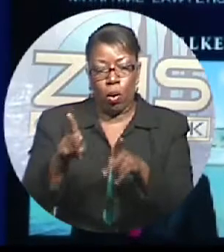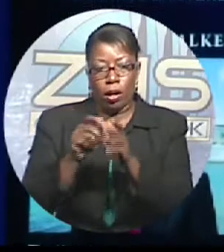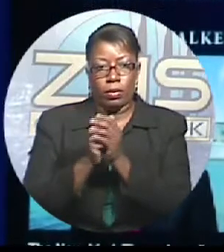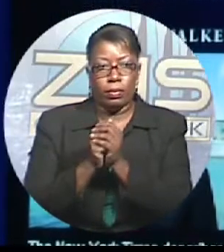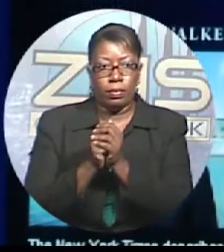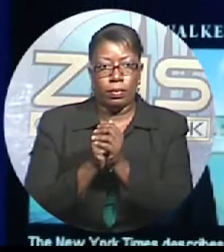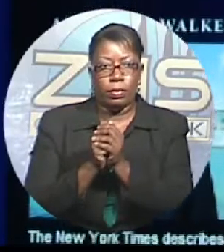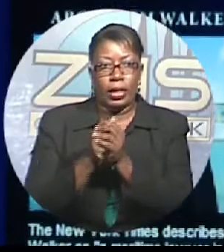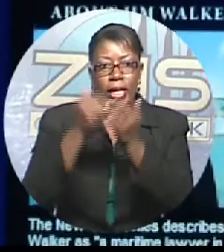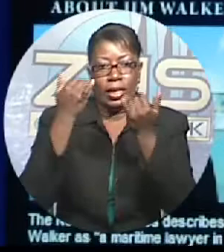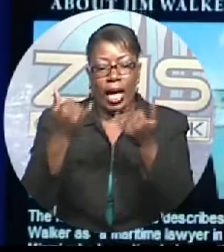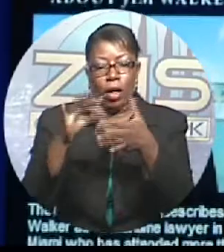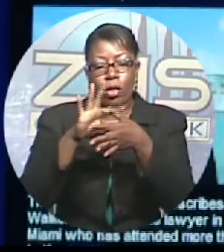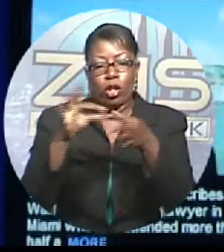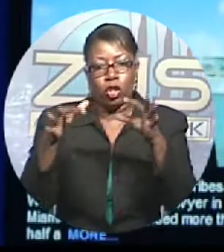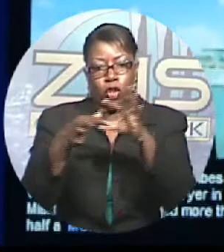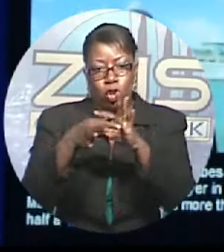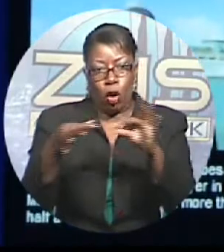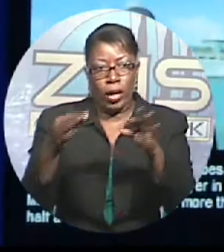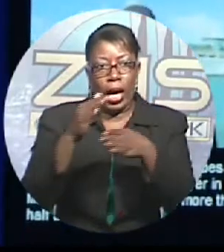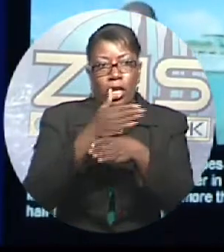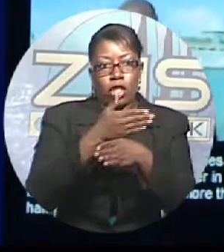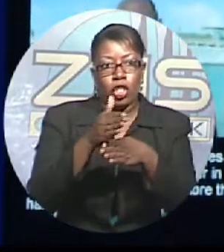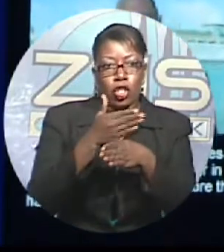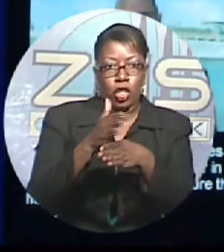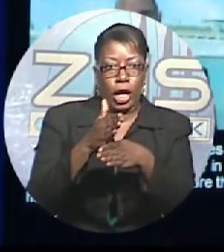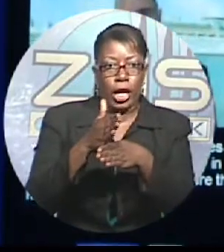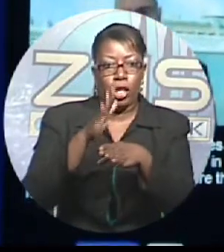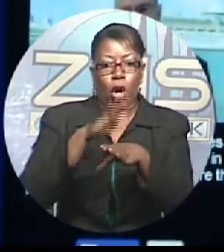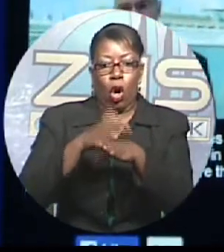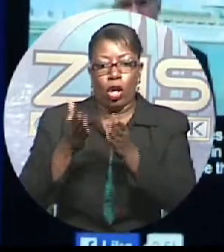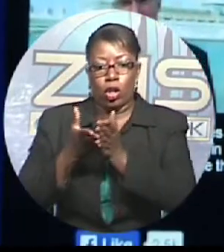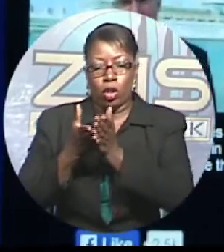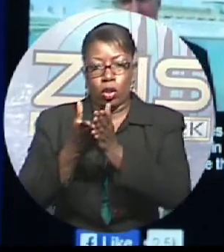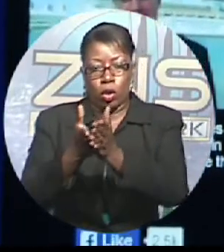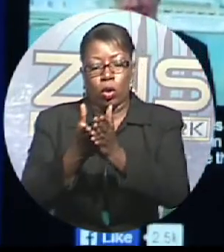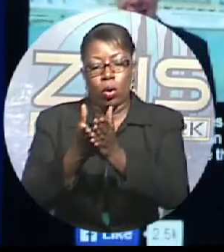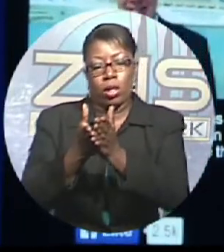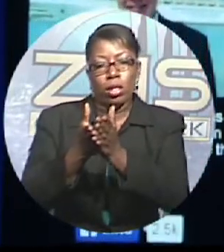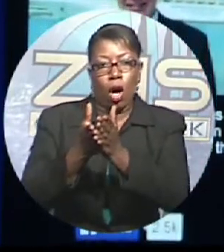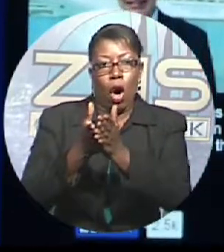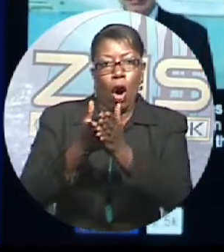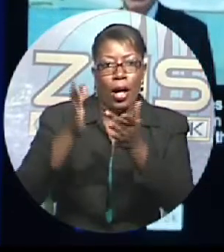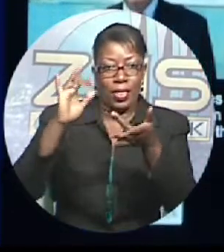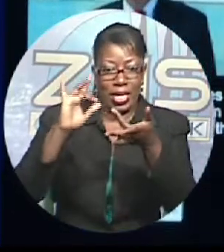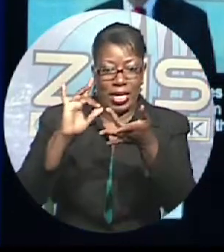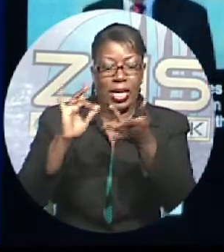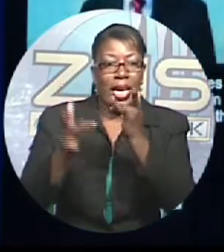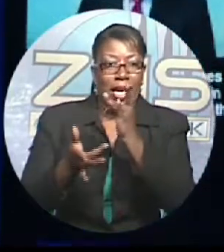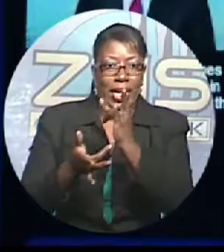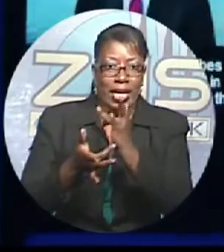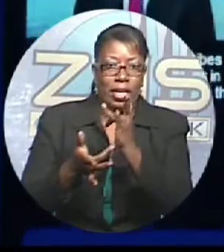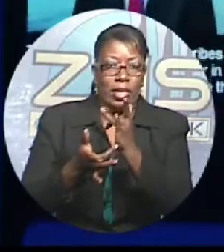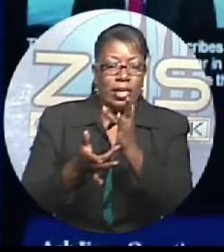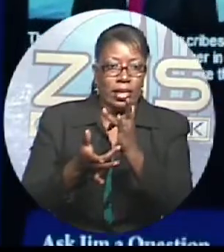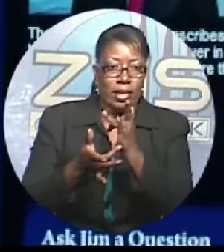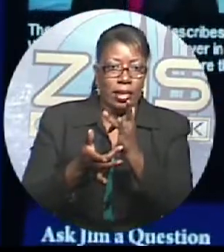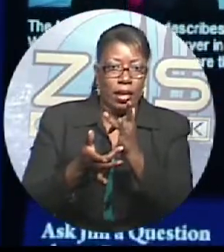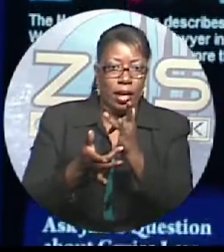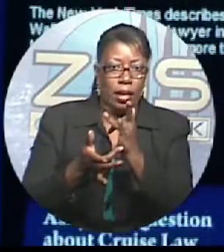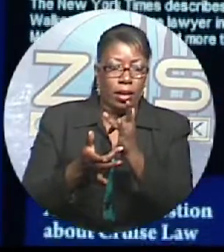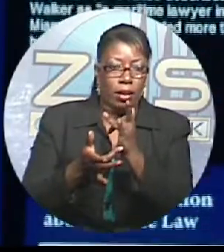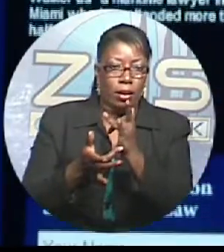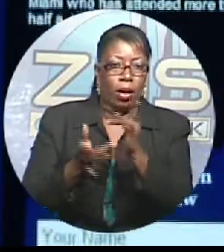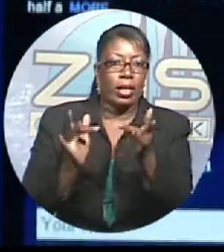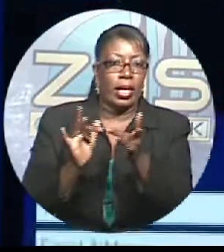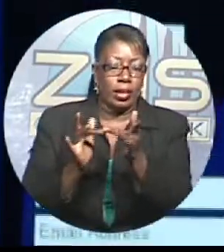of Edgar's death has also been shared on Jim Walker's Cruise Law News website, which has also put up a warning for cruise passengers